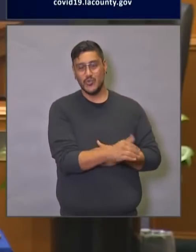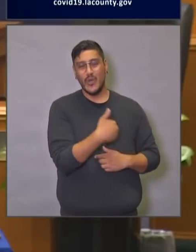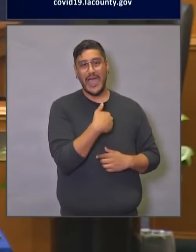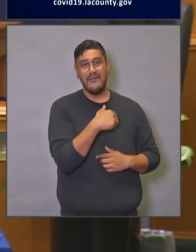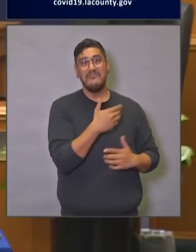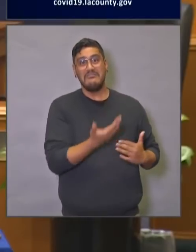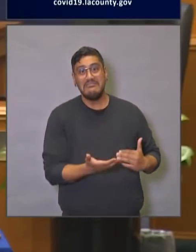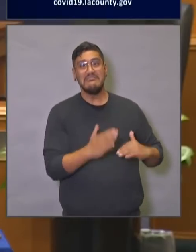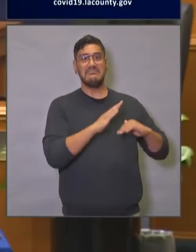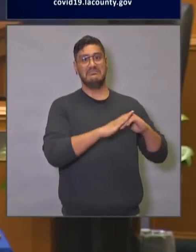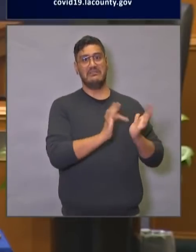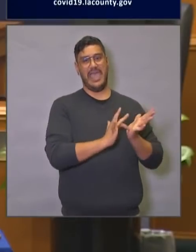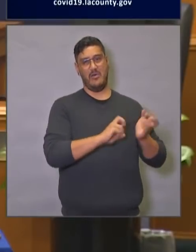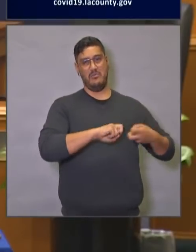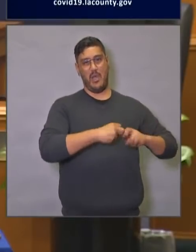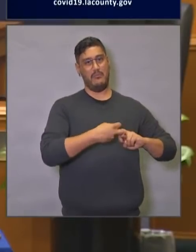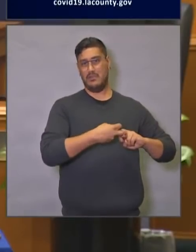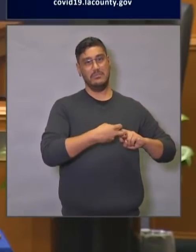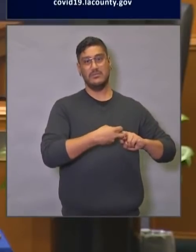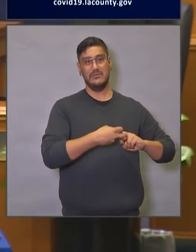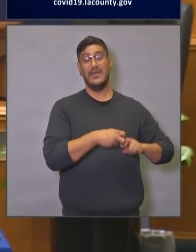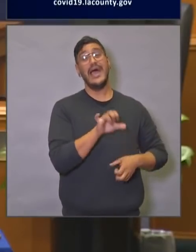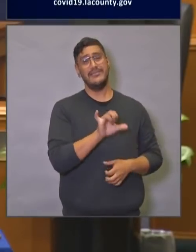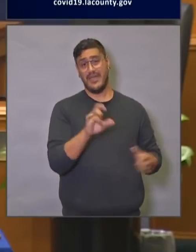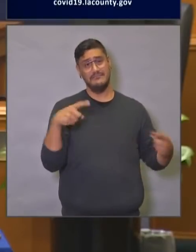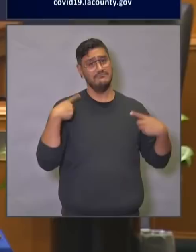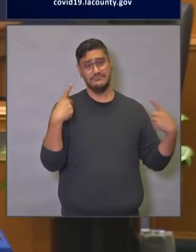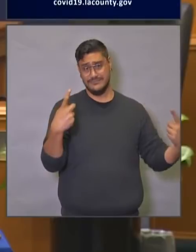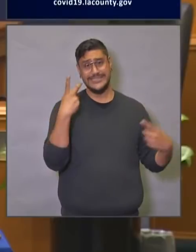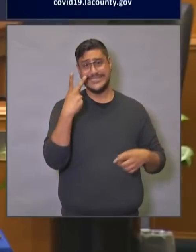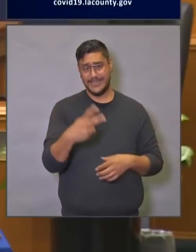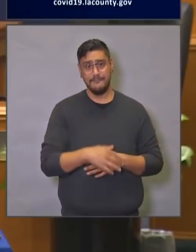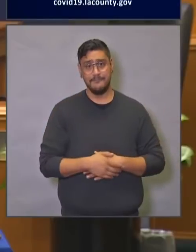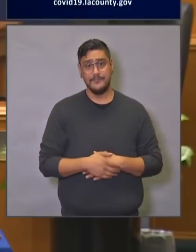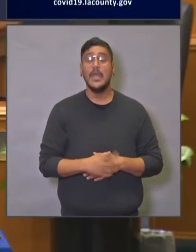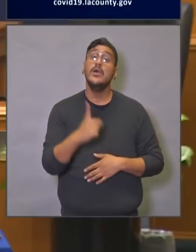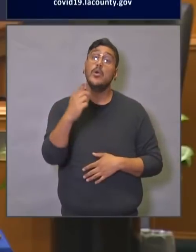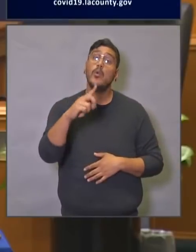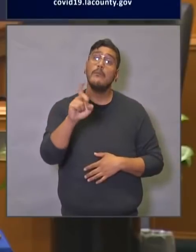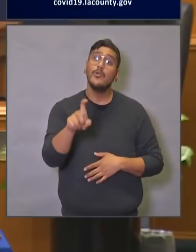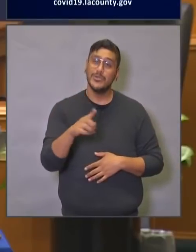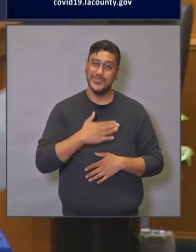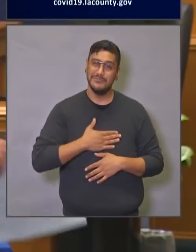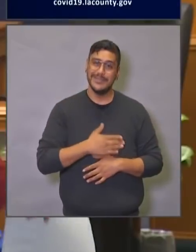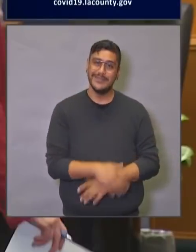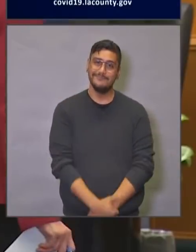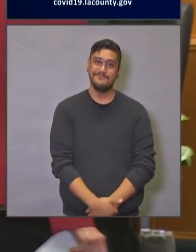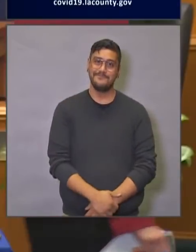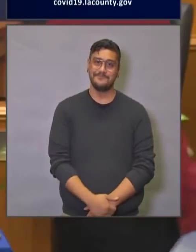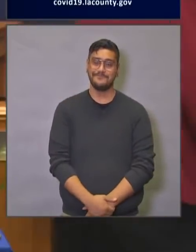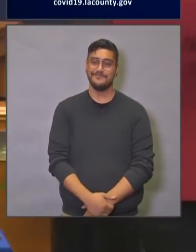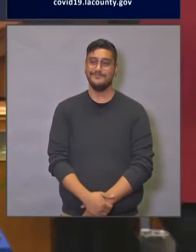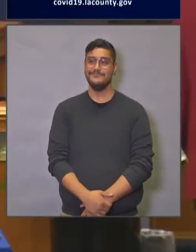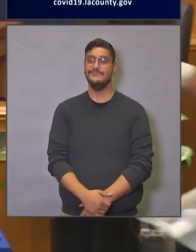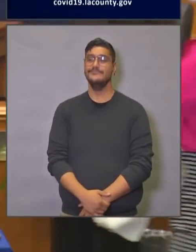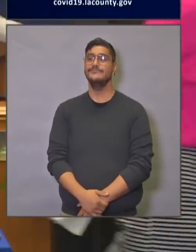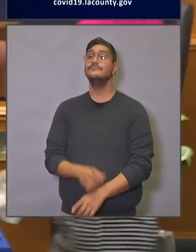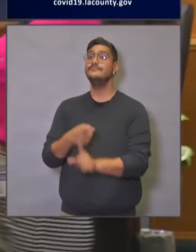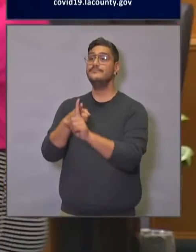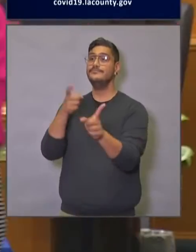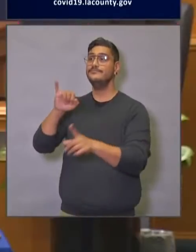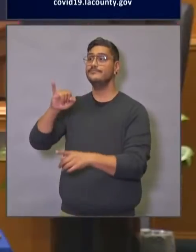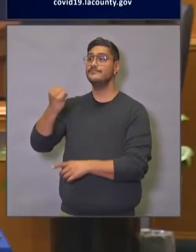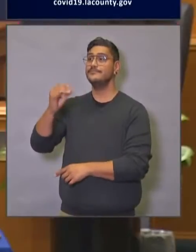at a pretty high rate because that's what we've seen all along. We have time for one more question. That will be from